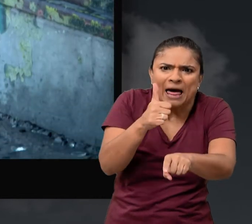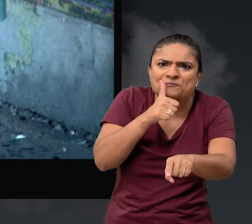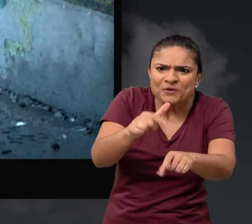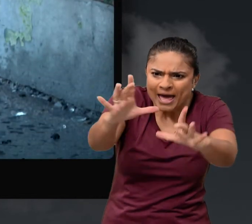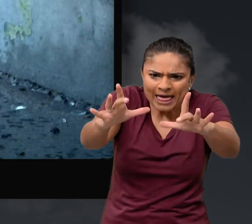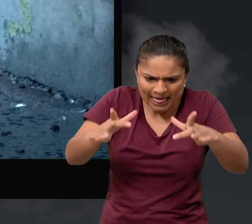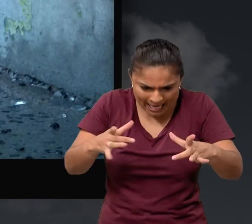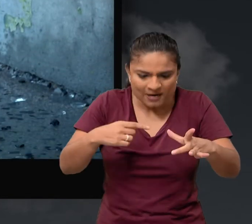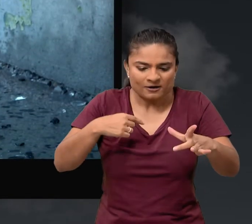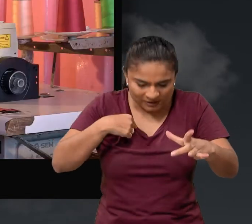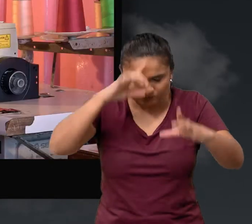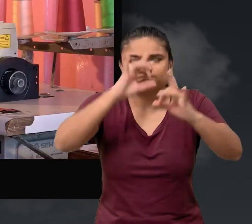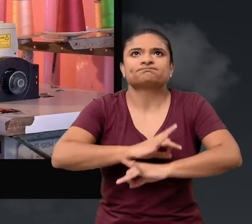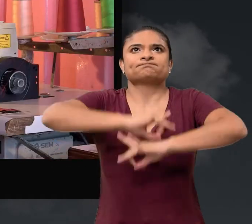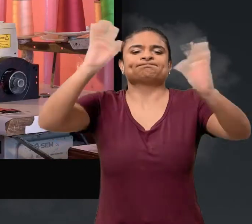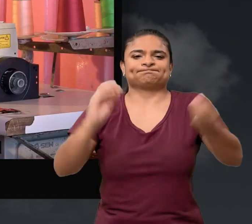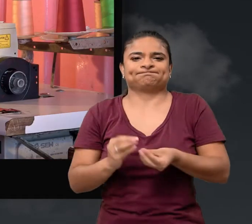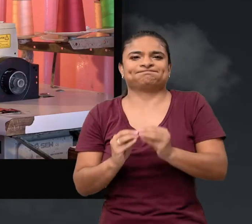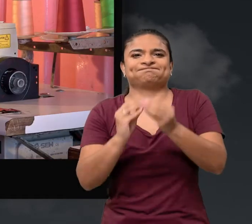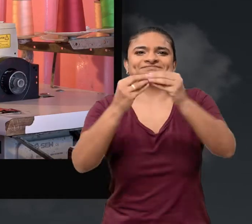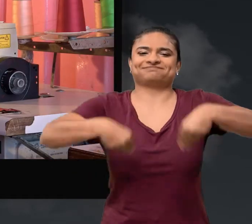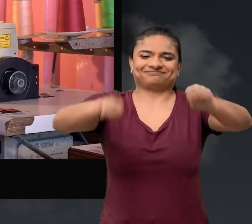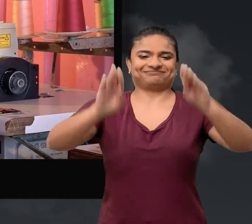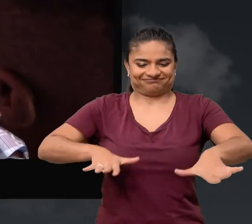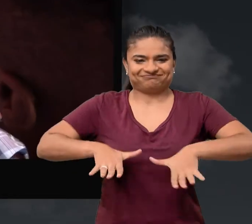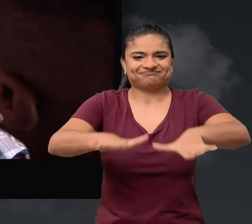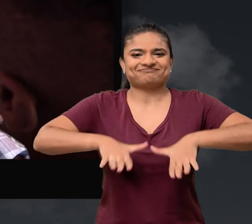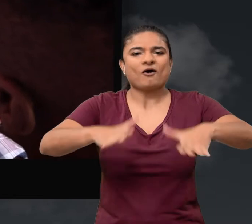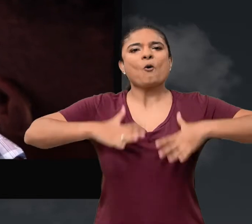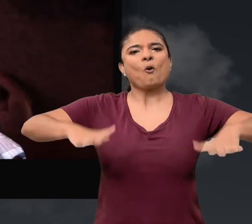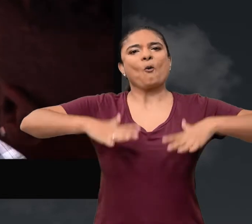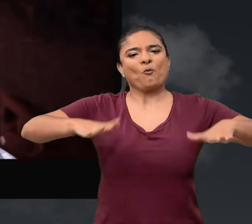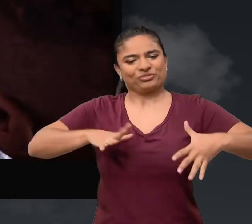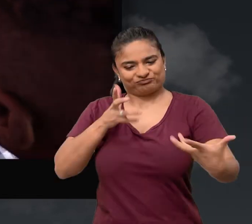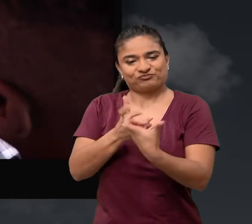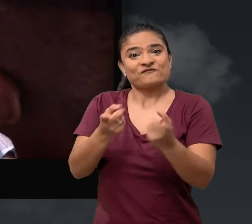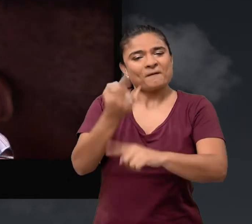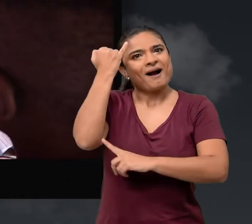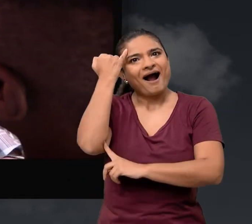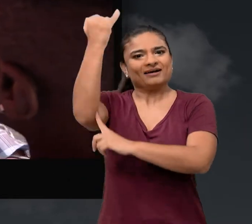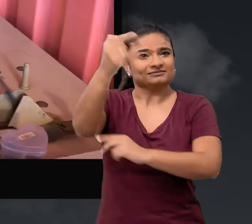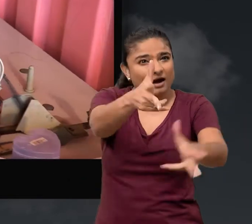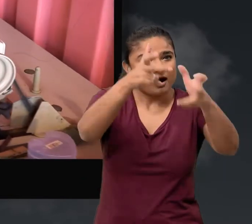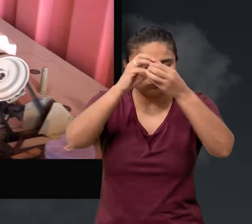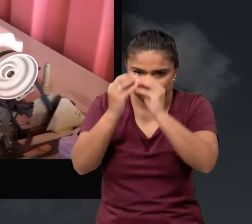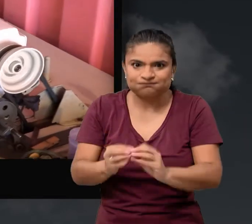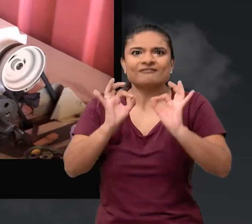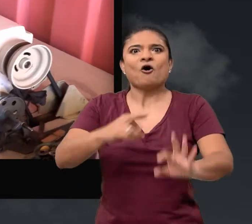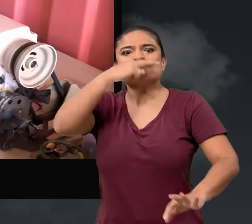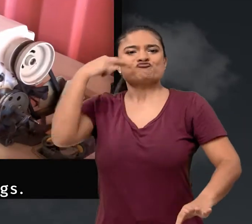shoe maybe that you liked. Then I can maybe take that thing and reflect it as a clothing, make it into a